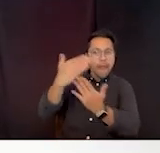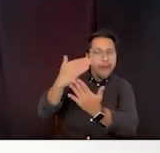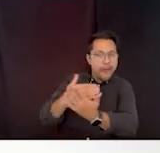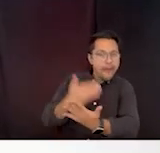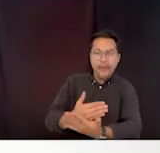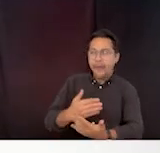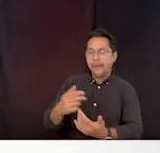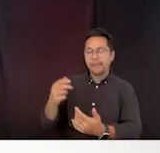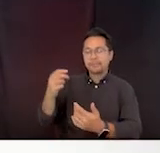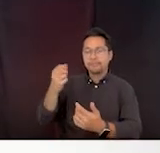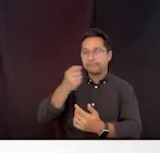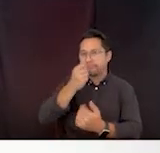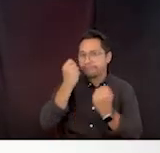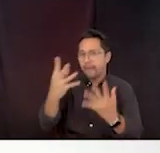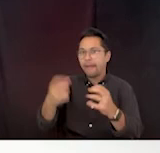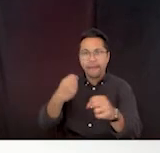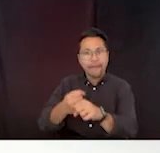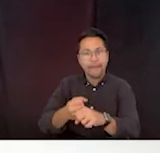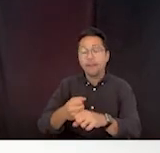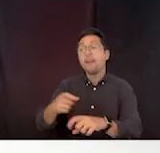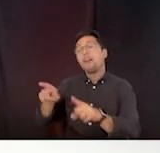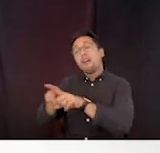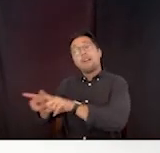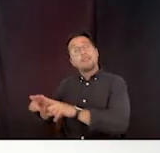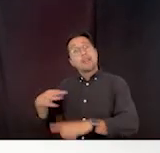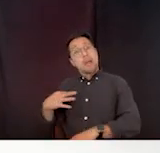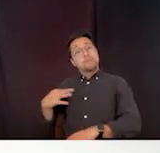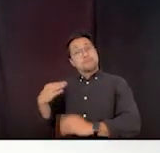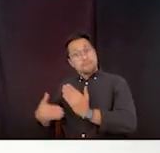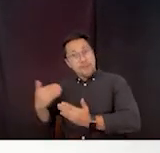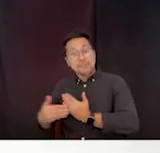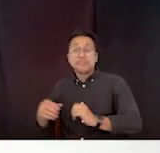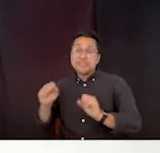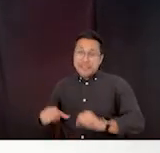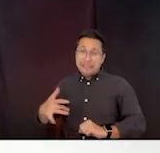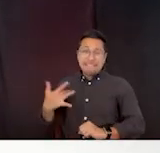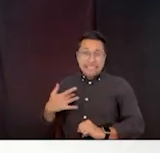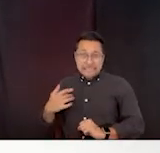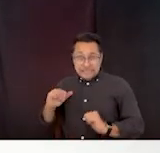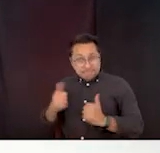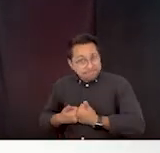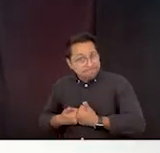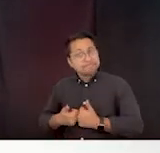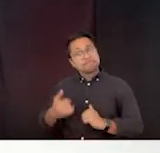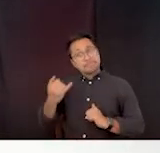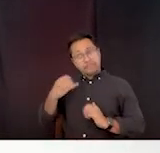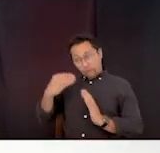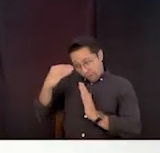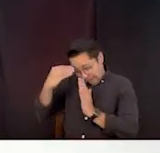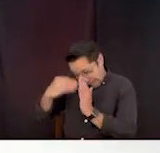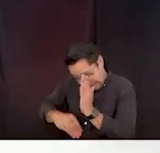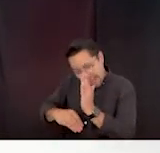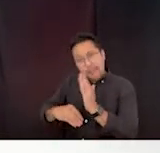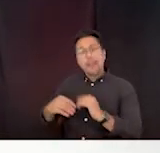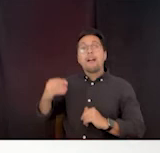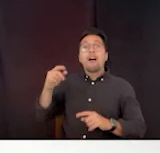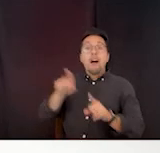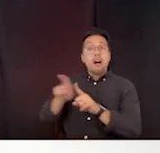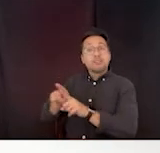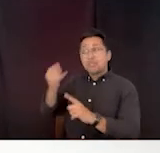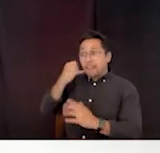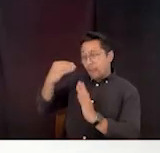wait list. And the application process can be really challenging to complete. And if you don't complete the application